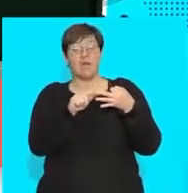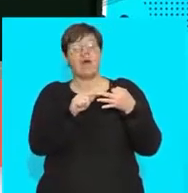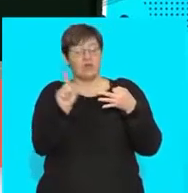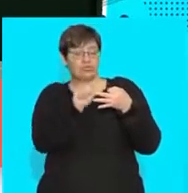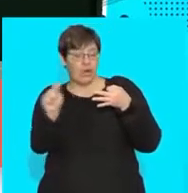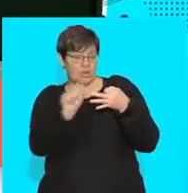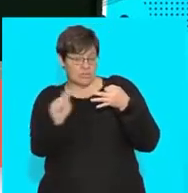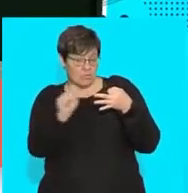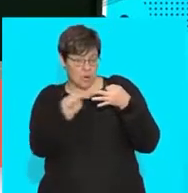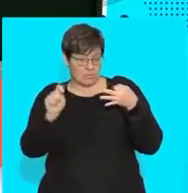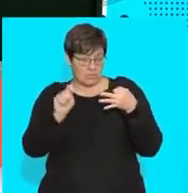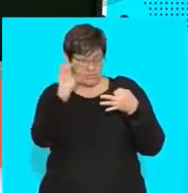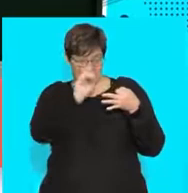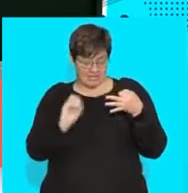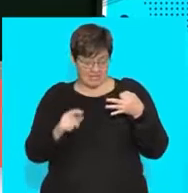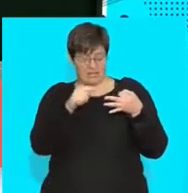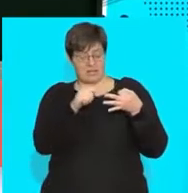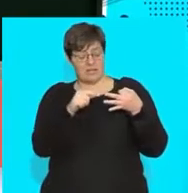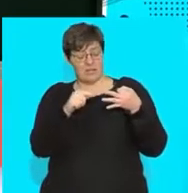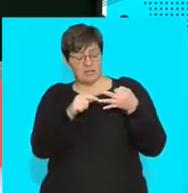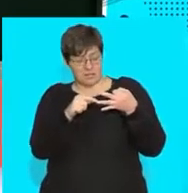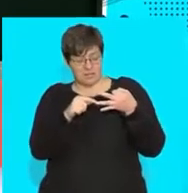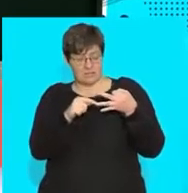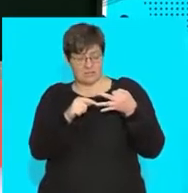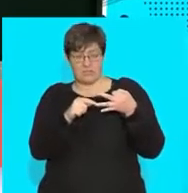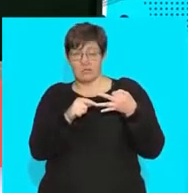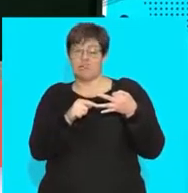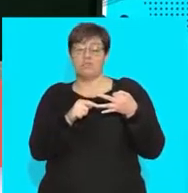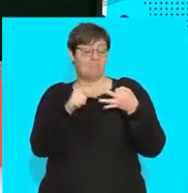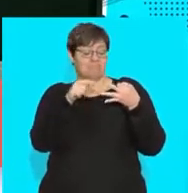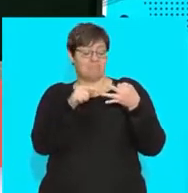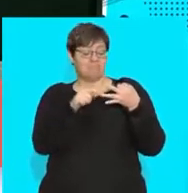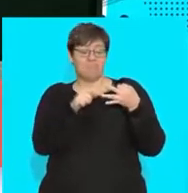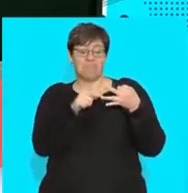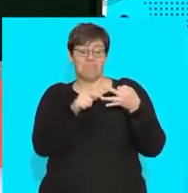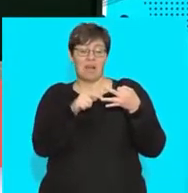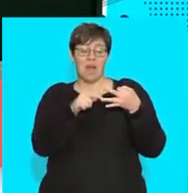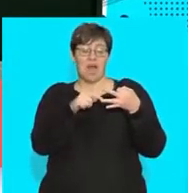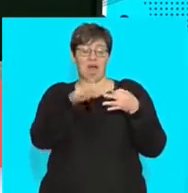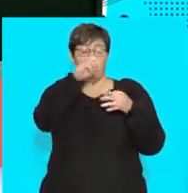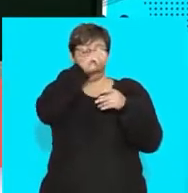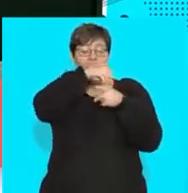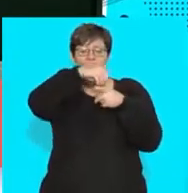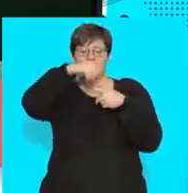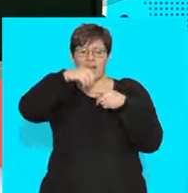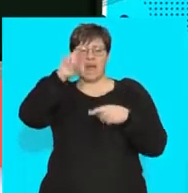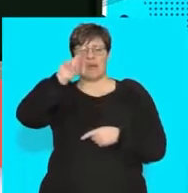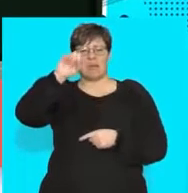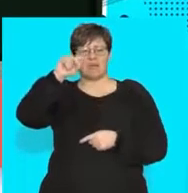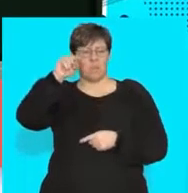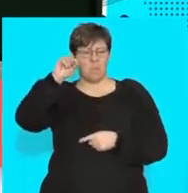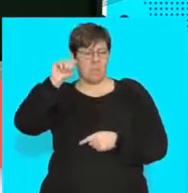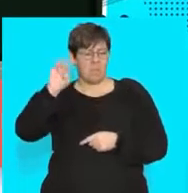which transported things throughout our cell. We saw the only non-membranous, all right, organelle,